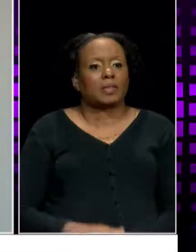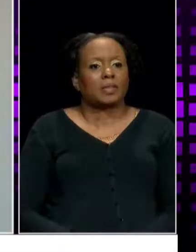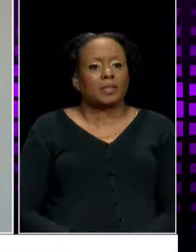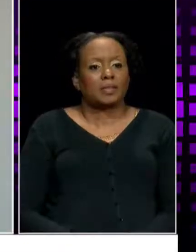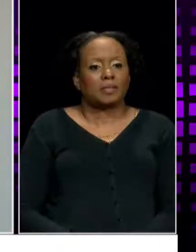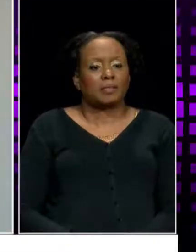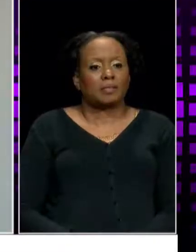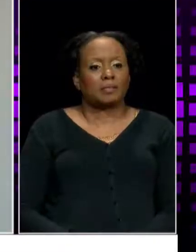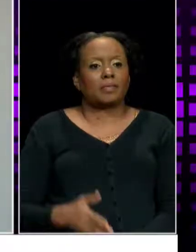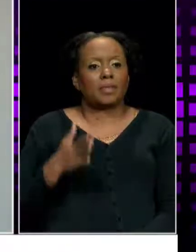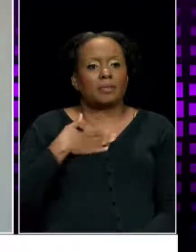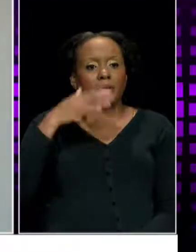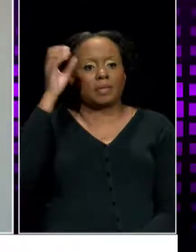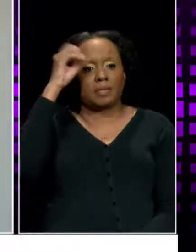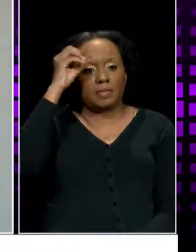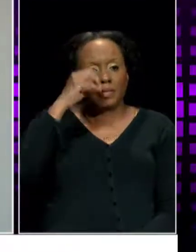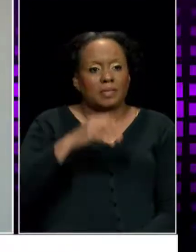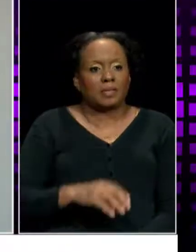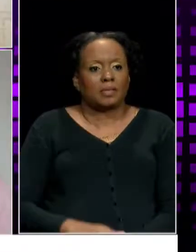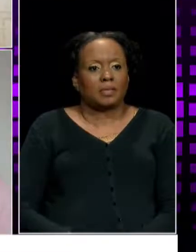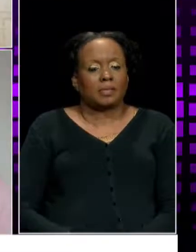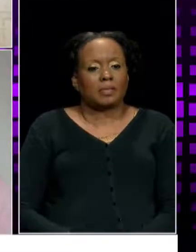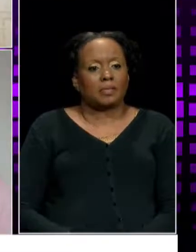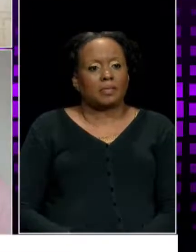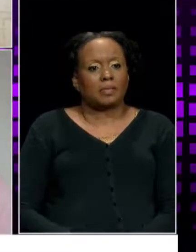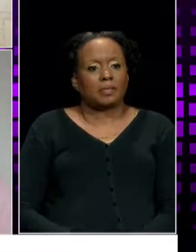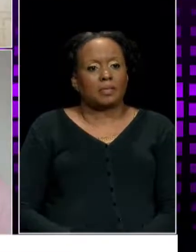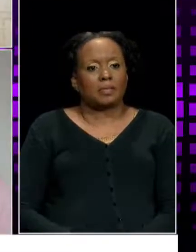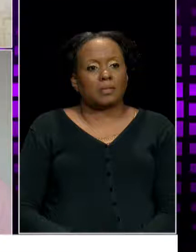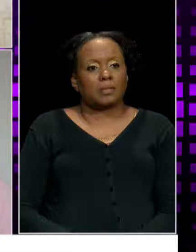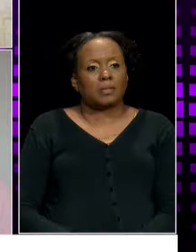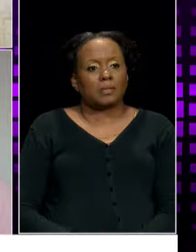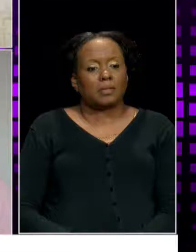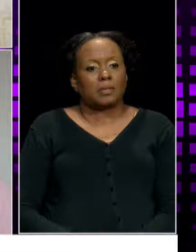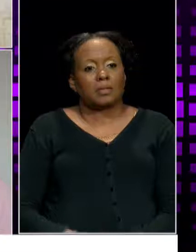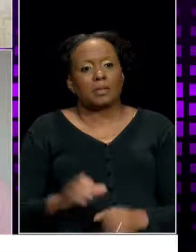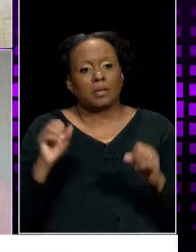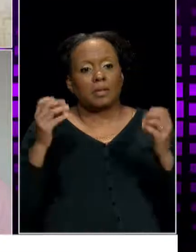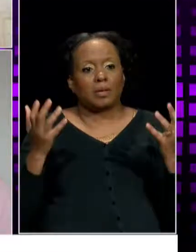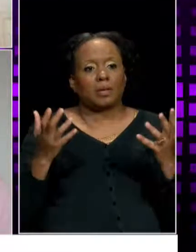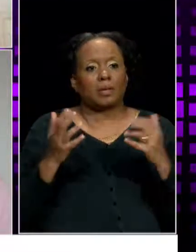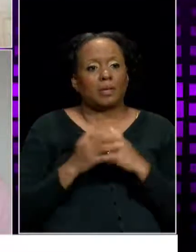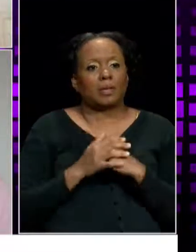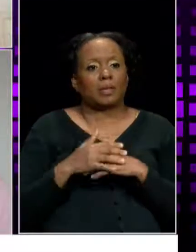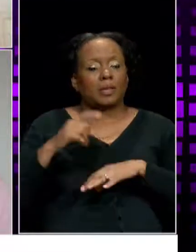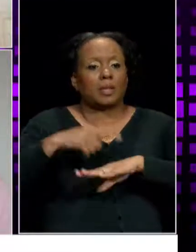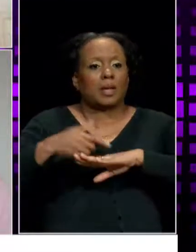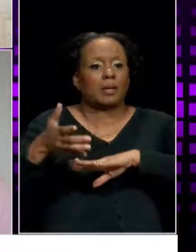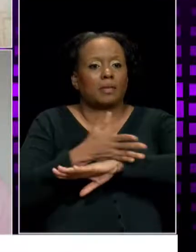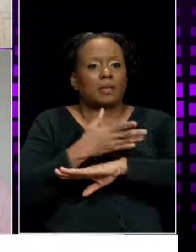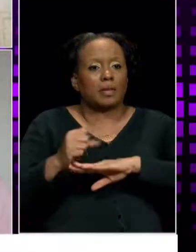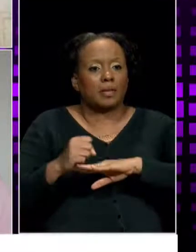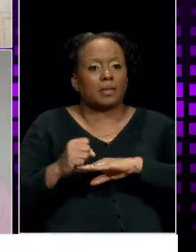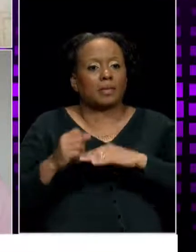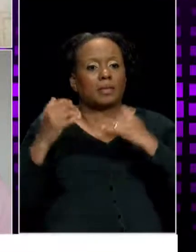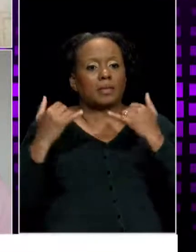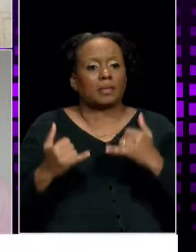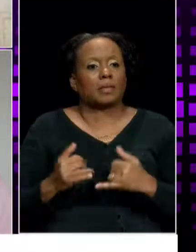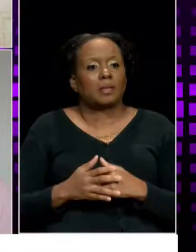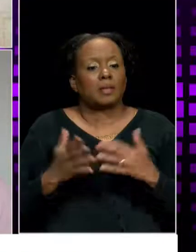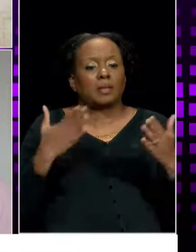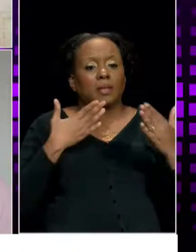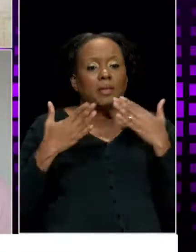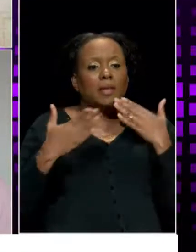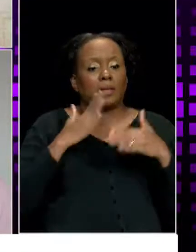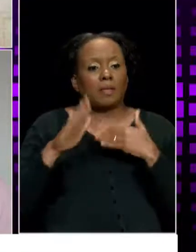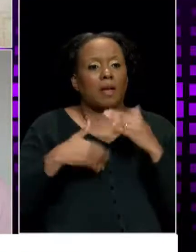I Thank think you. that's just what I have to say. Yeah. Thank you very much, Khadija. Unfortunately, we're out of time. We're going to wrap up now. I want to thank